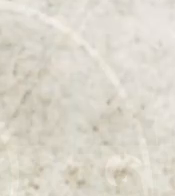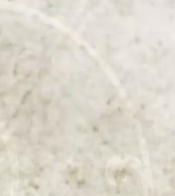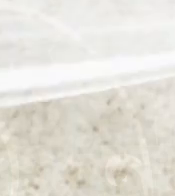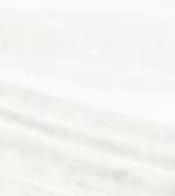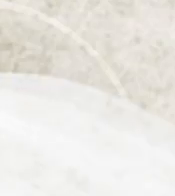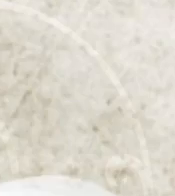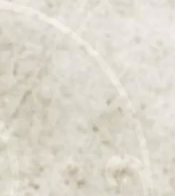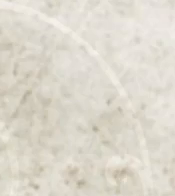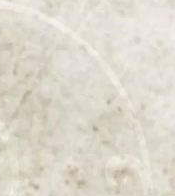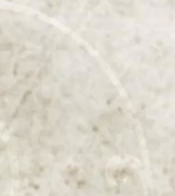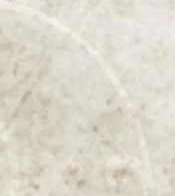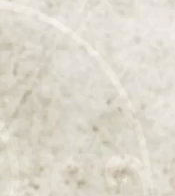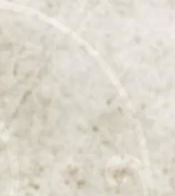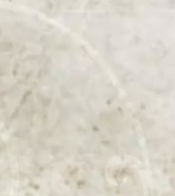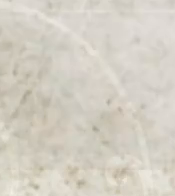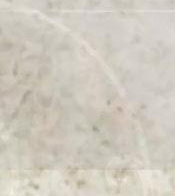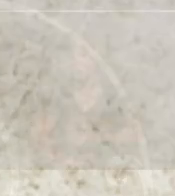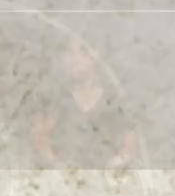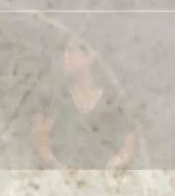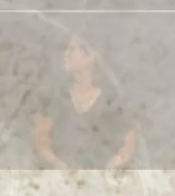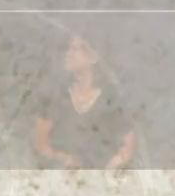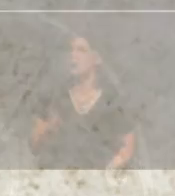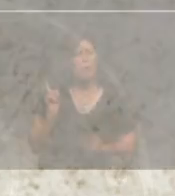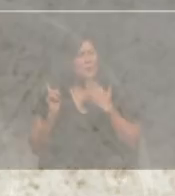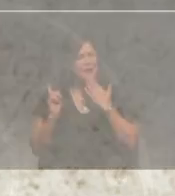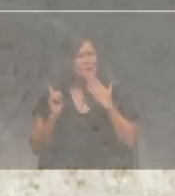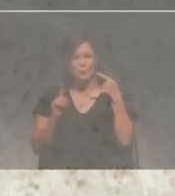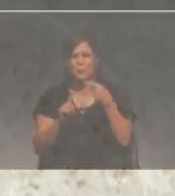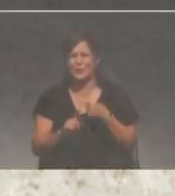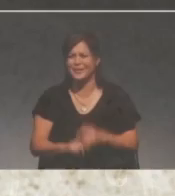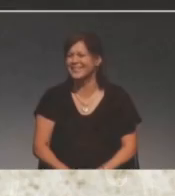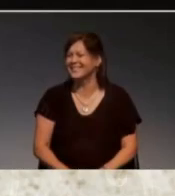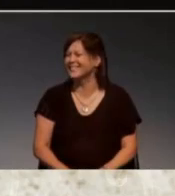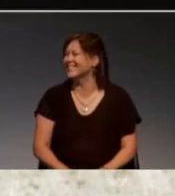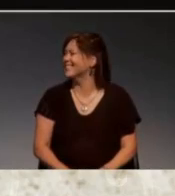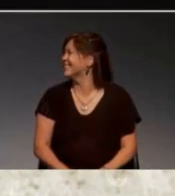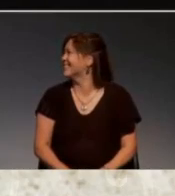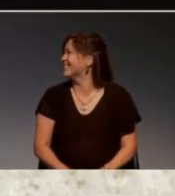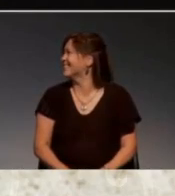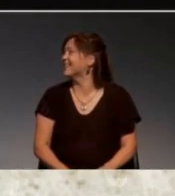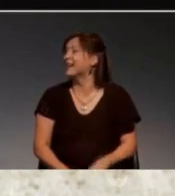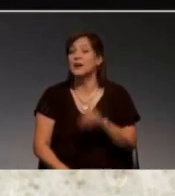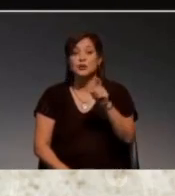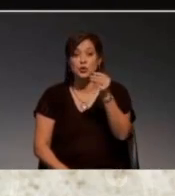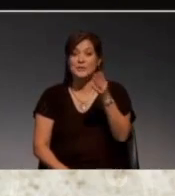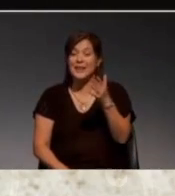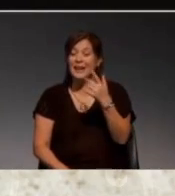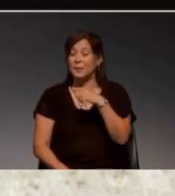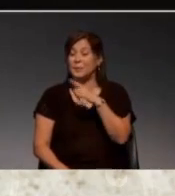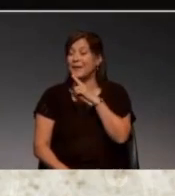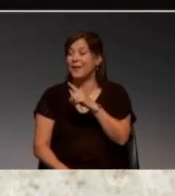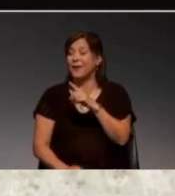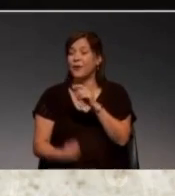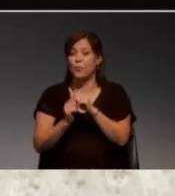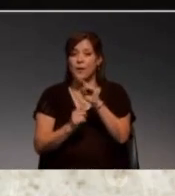cool. Staying with Mr. Musk for a second, that annual shareholder meeting also confirmed something we'd suspected for a while. It was